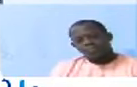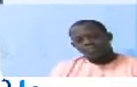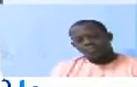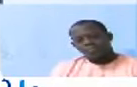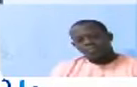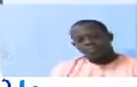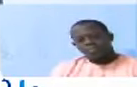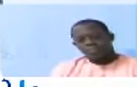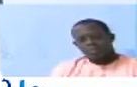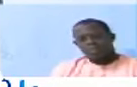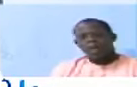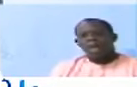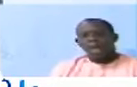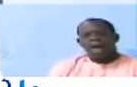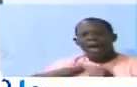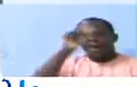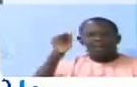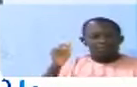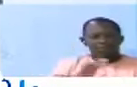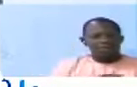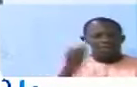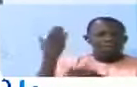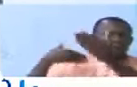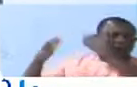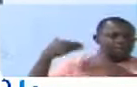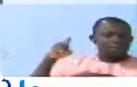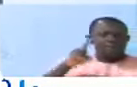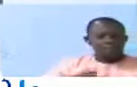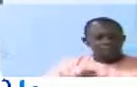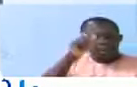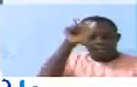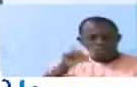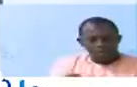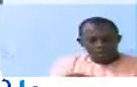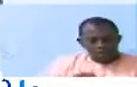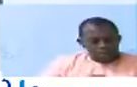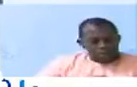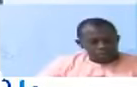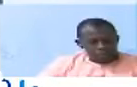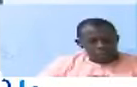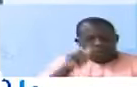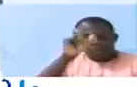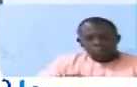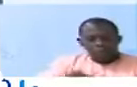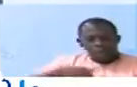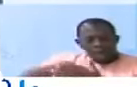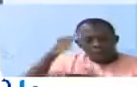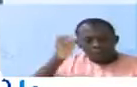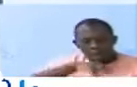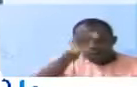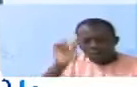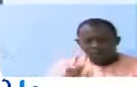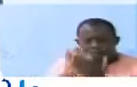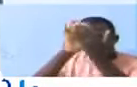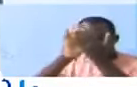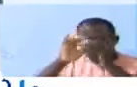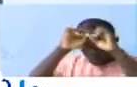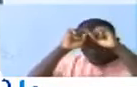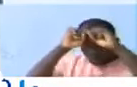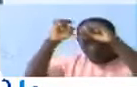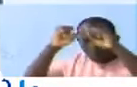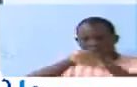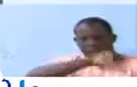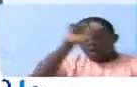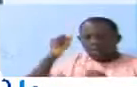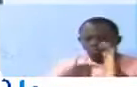And at that time, it was very scary for one to go out and face the government to show your